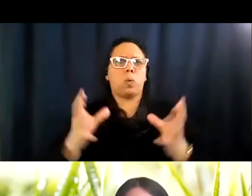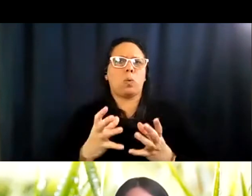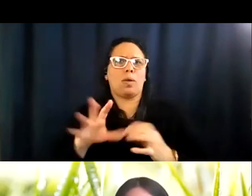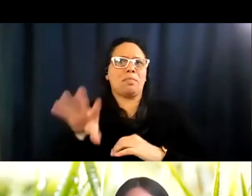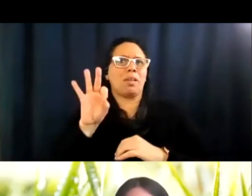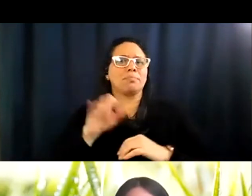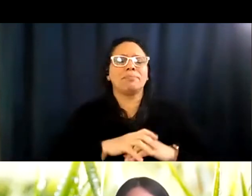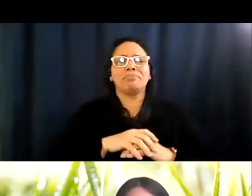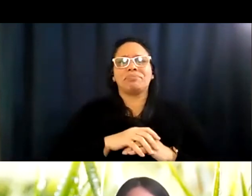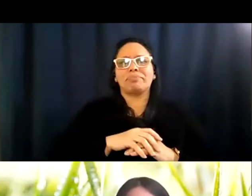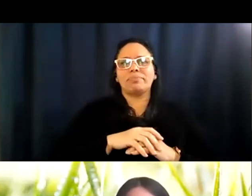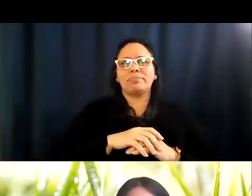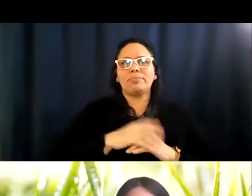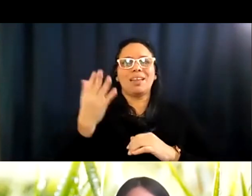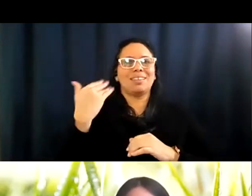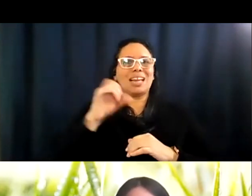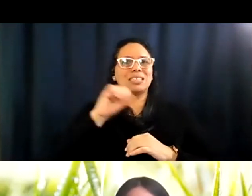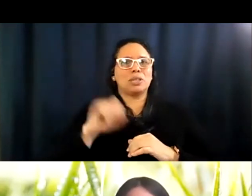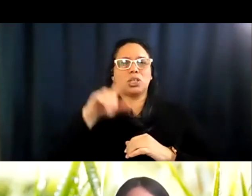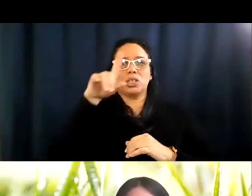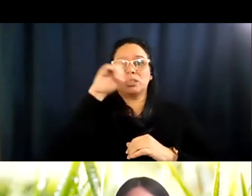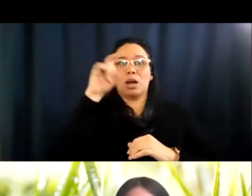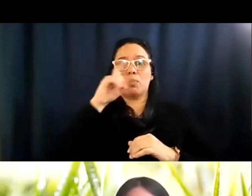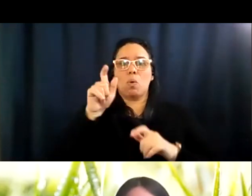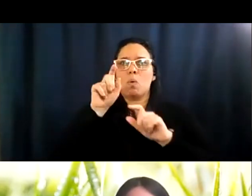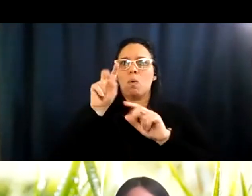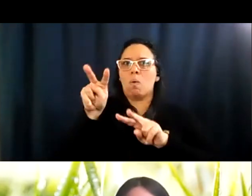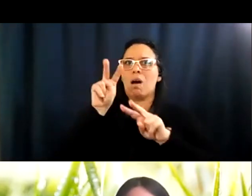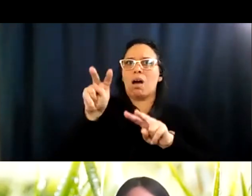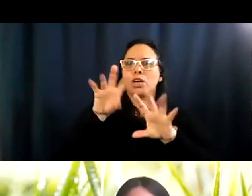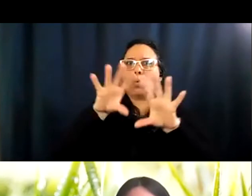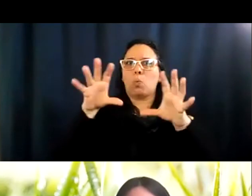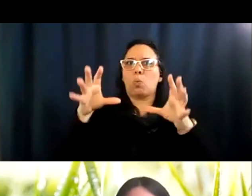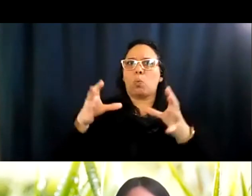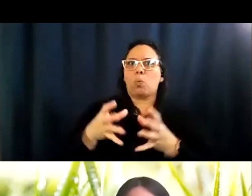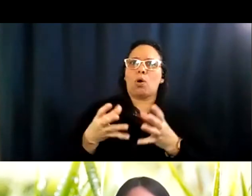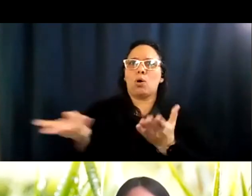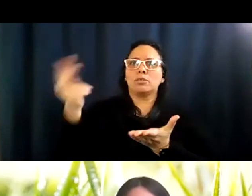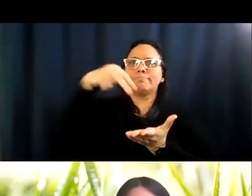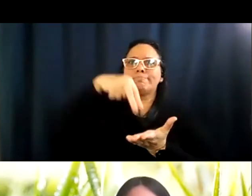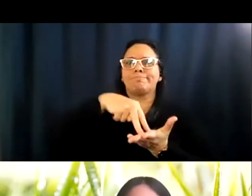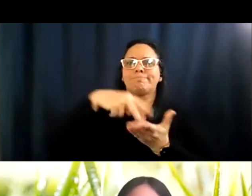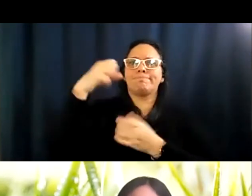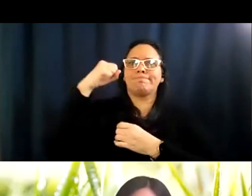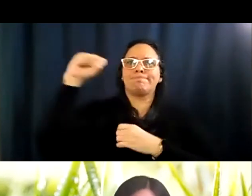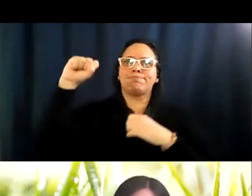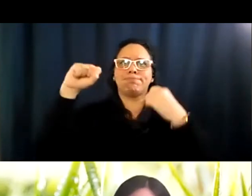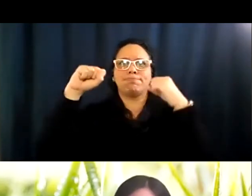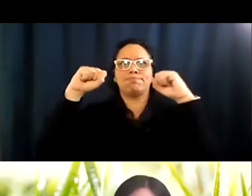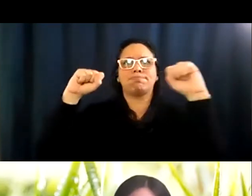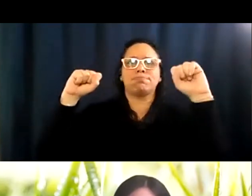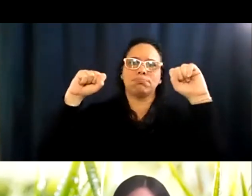Last semester, after a summer of watching the world rise up to fight the inhumanity that is racism and police